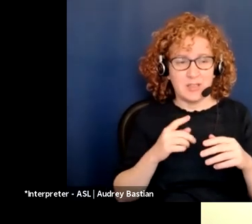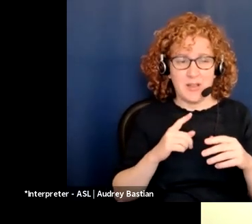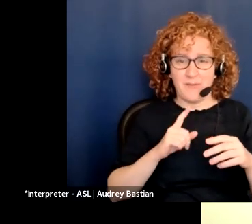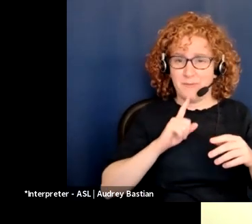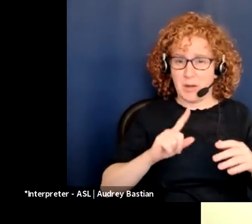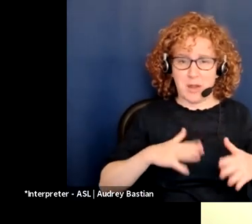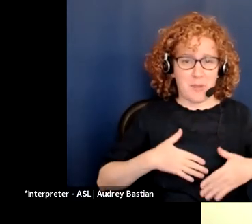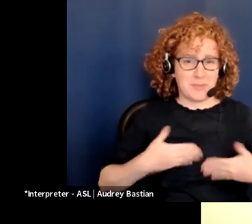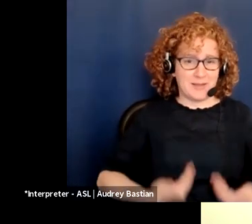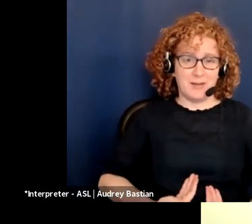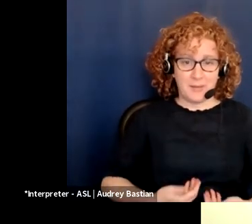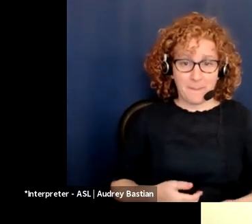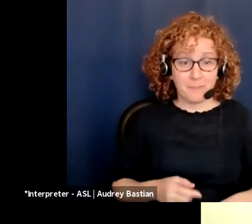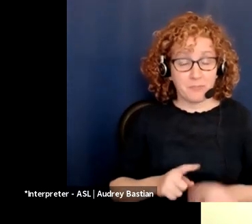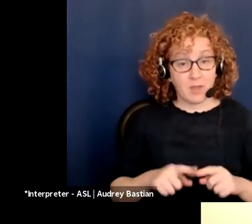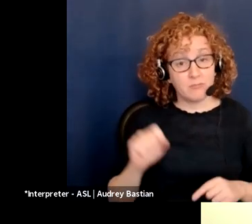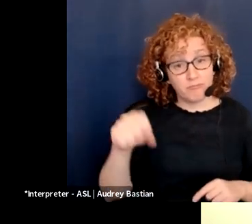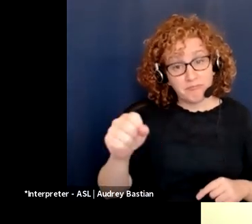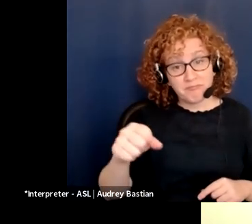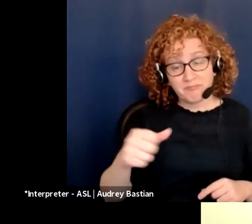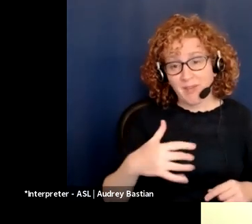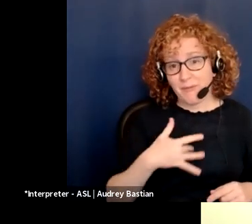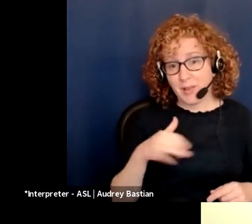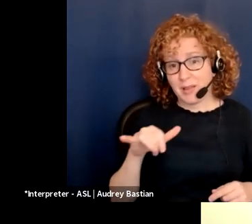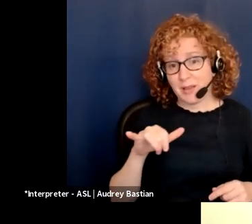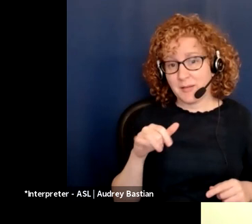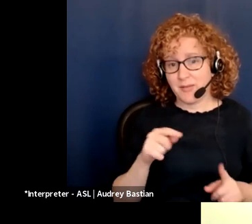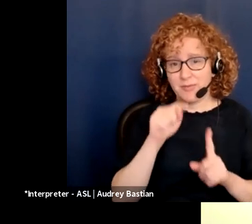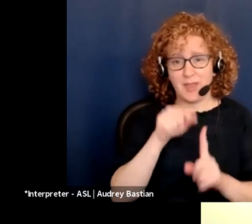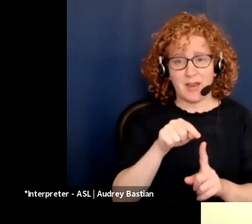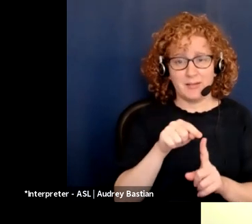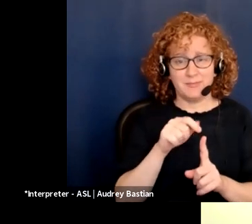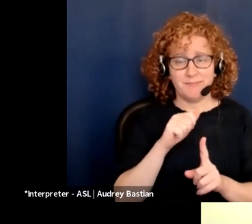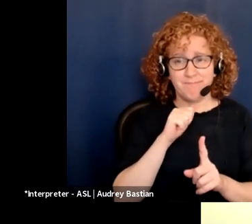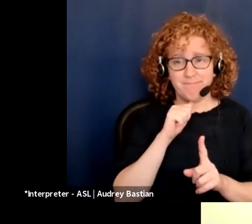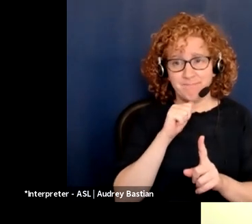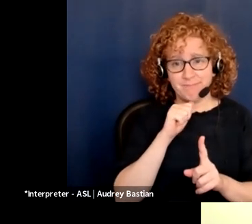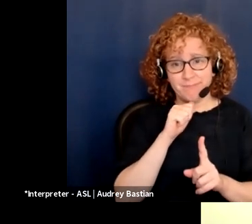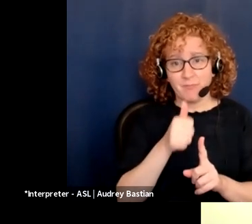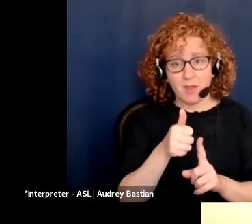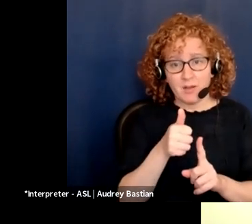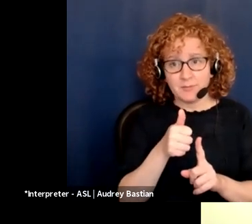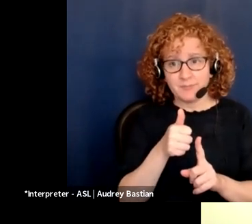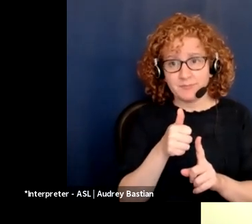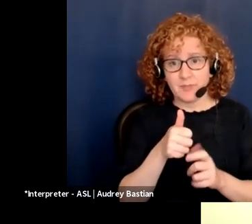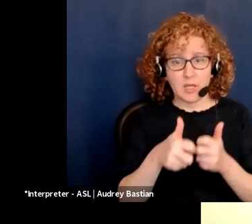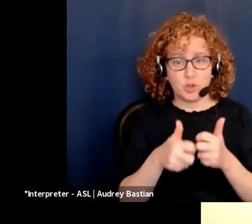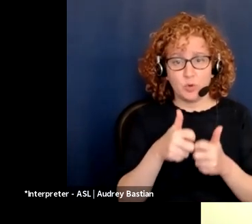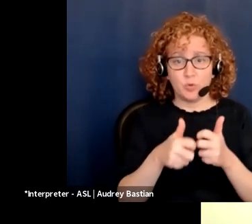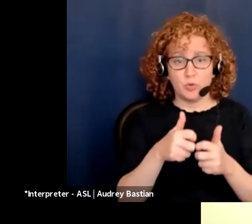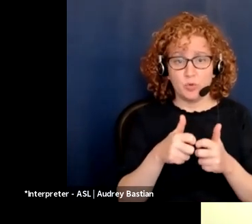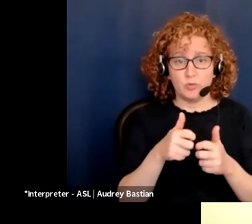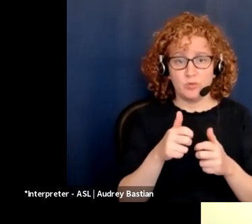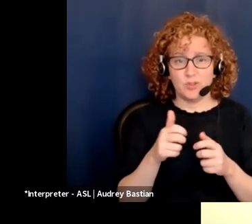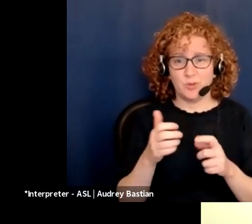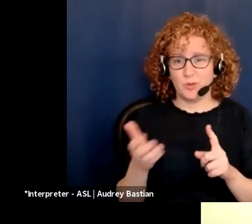upsetting. But yeah, I feel like that is not going to be an issue that I would ever convince